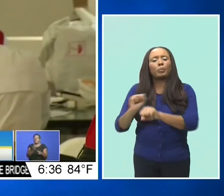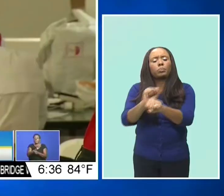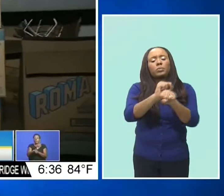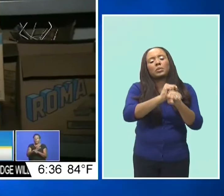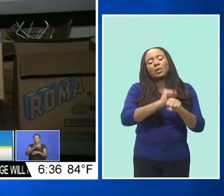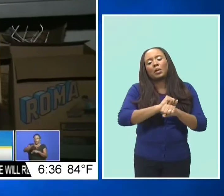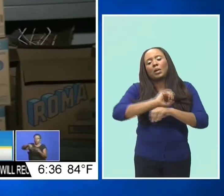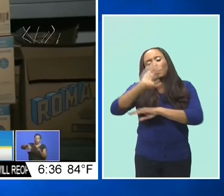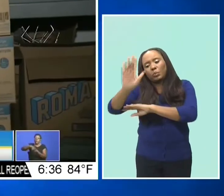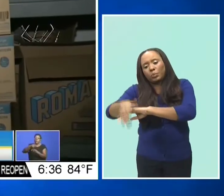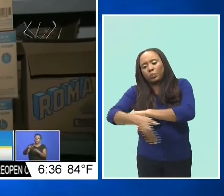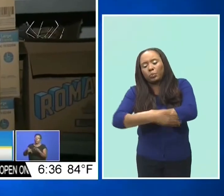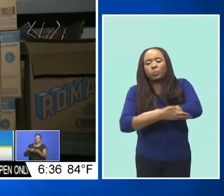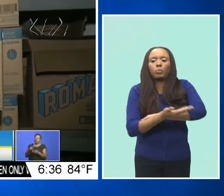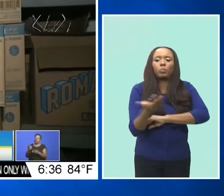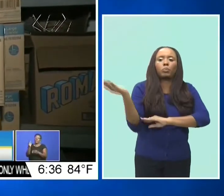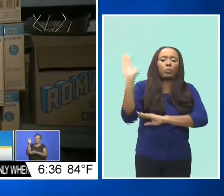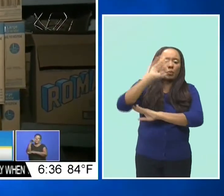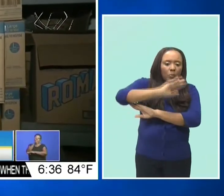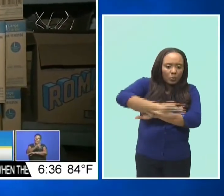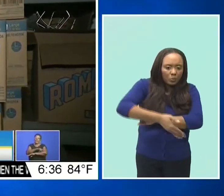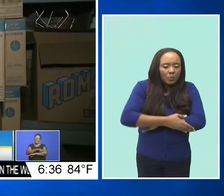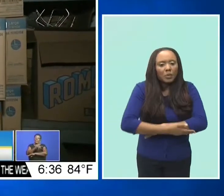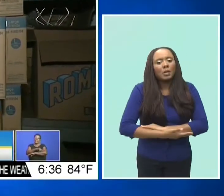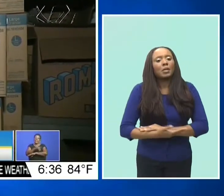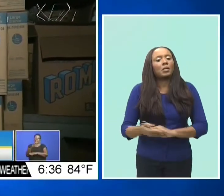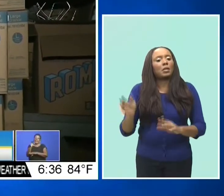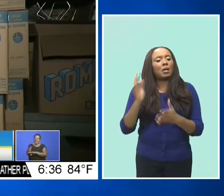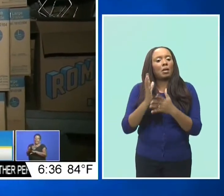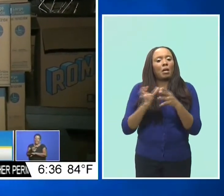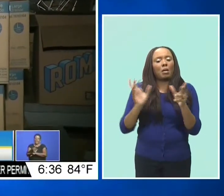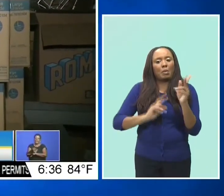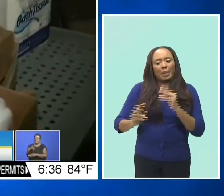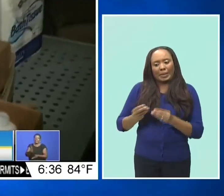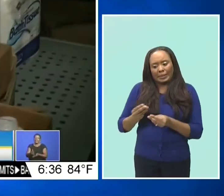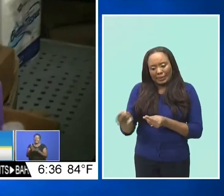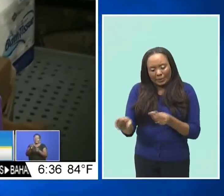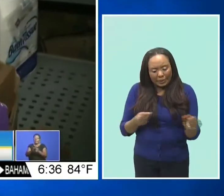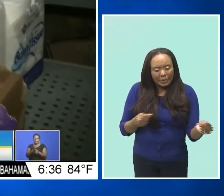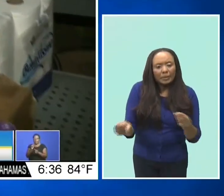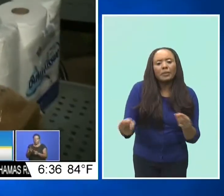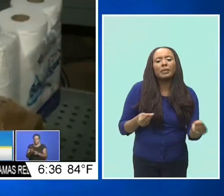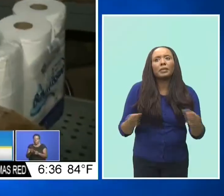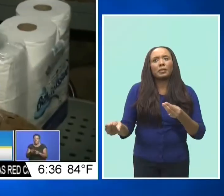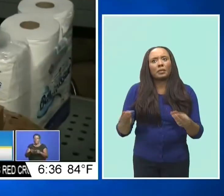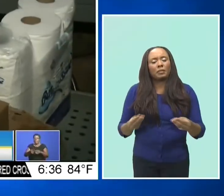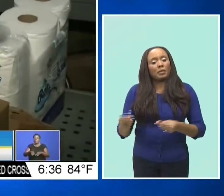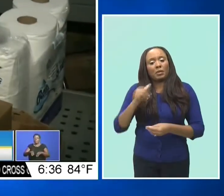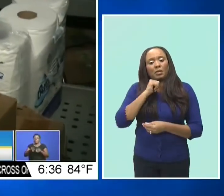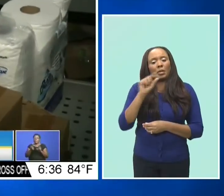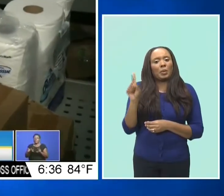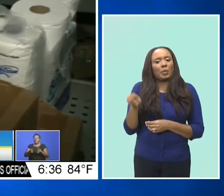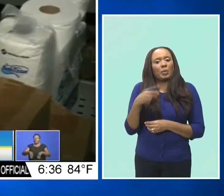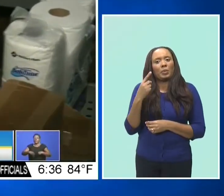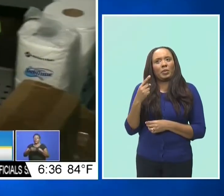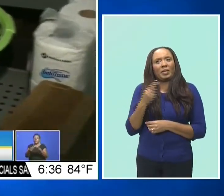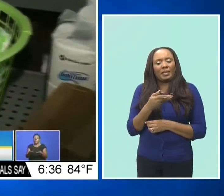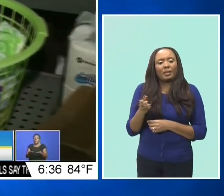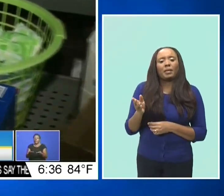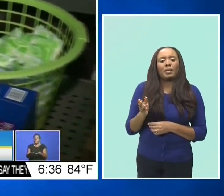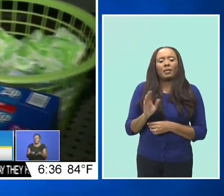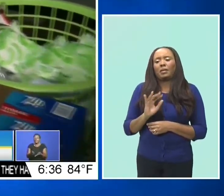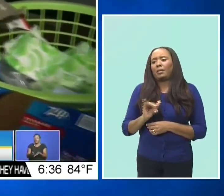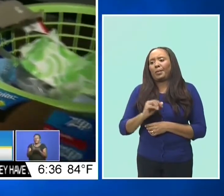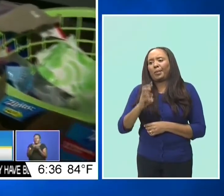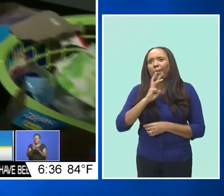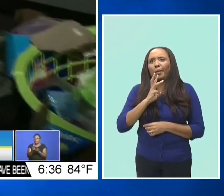need, they are grateful for the large amount of donations coming through their doors. And apart from supplying the bare necessities for the storm